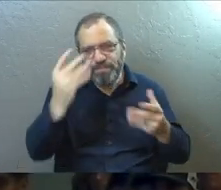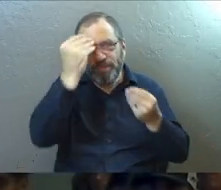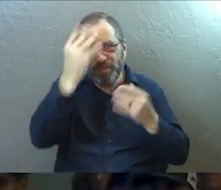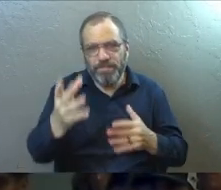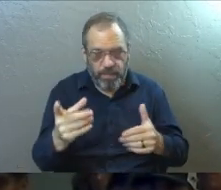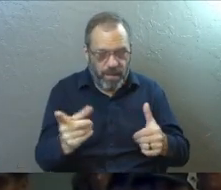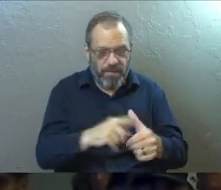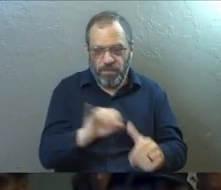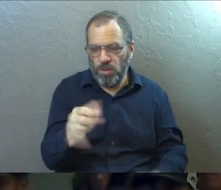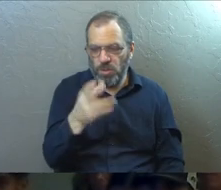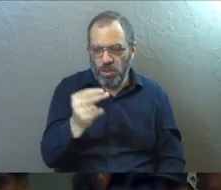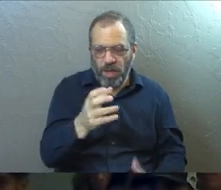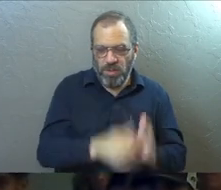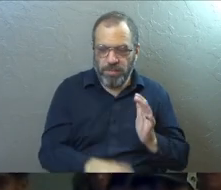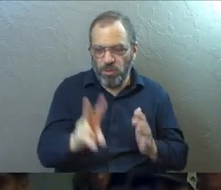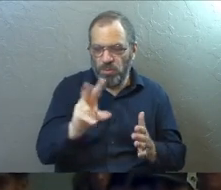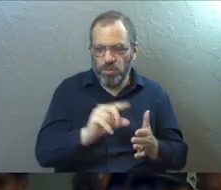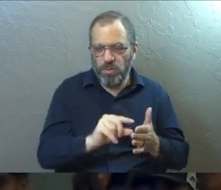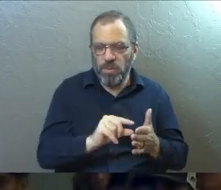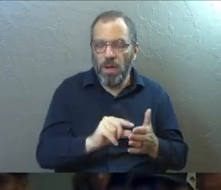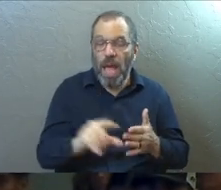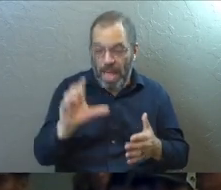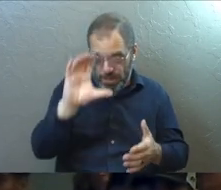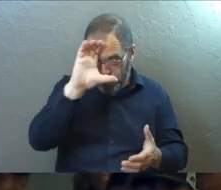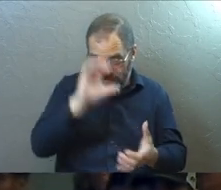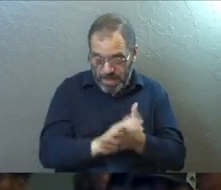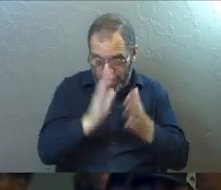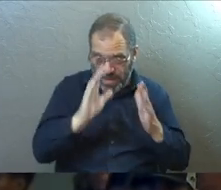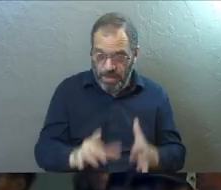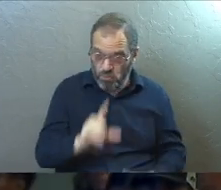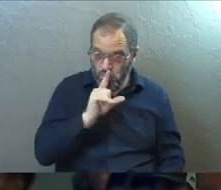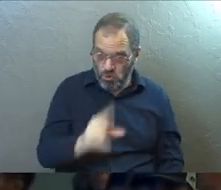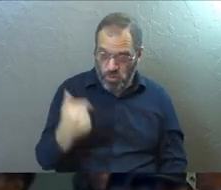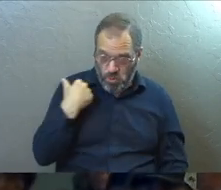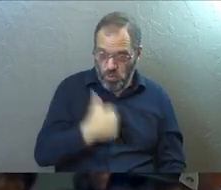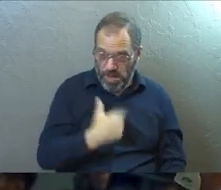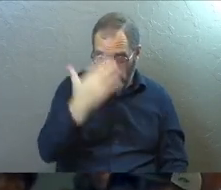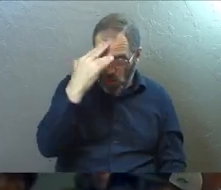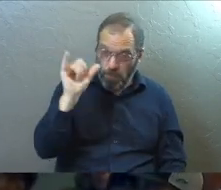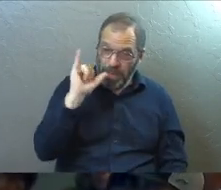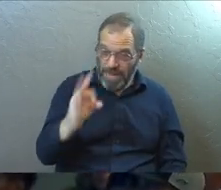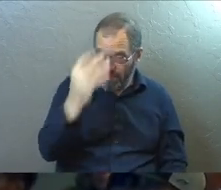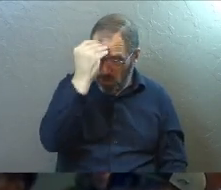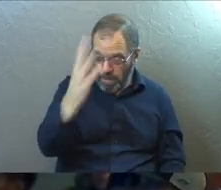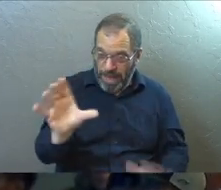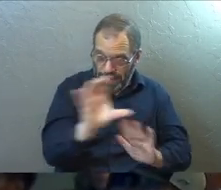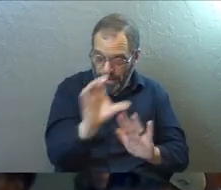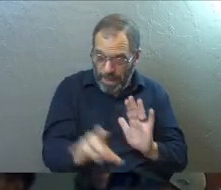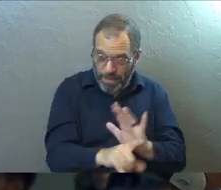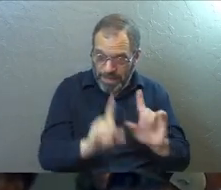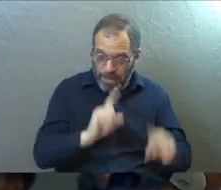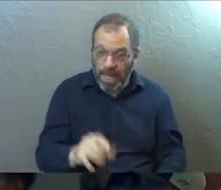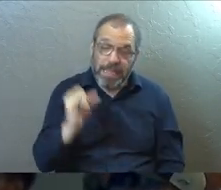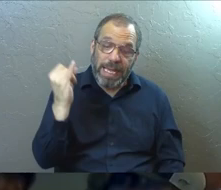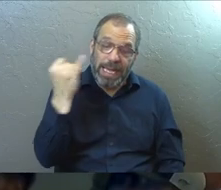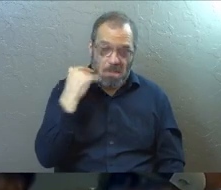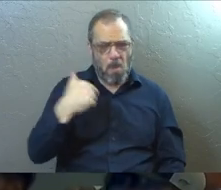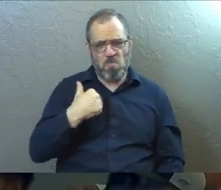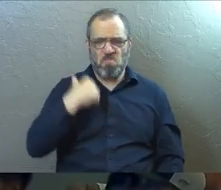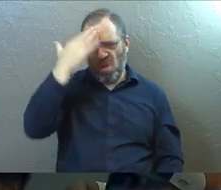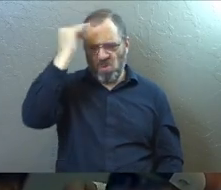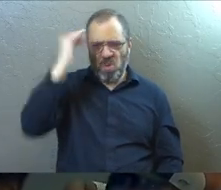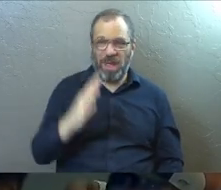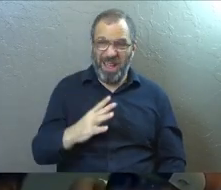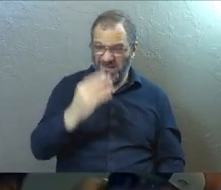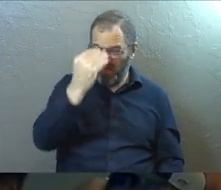obey. 1 John 2:3-6 says, as believers, right, we can be sure that we know him if we obey his commandments. If someone claims, I know